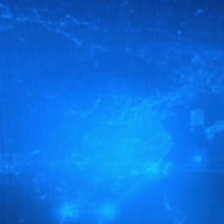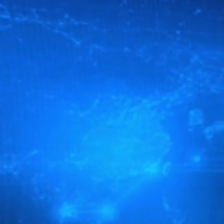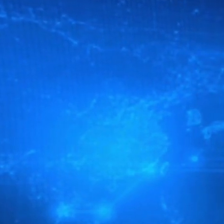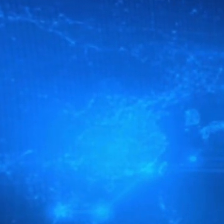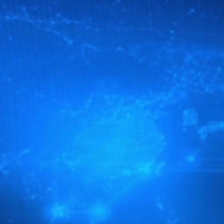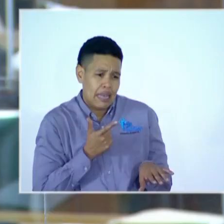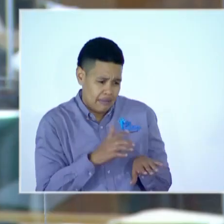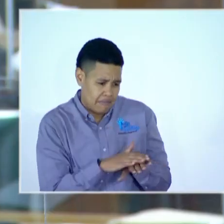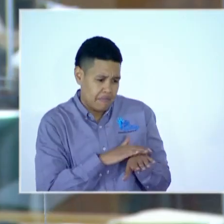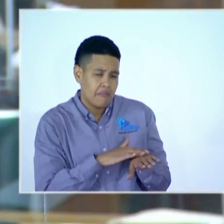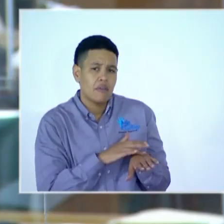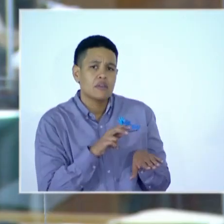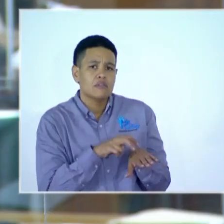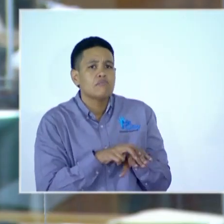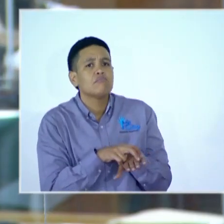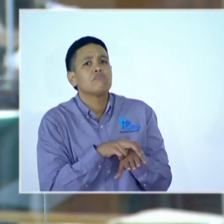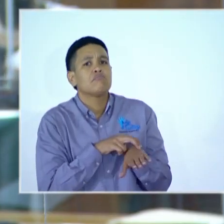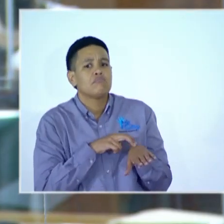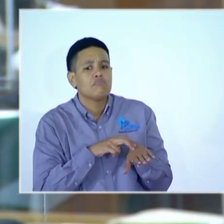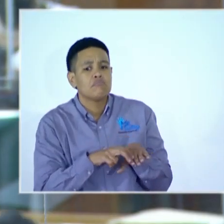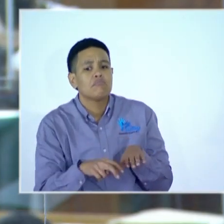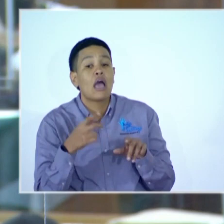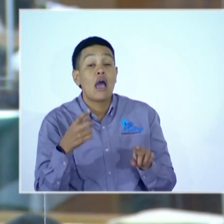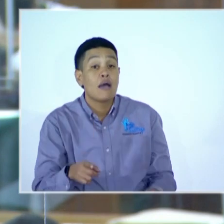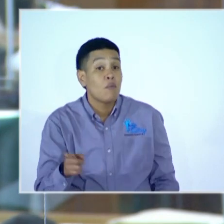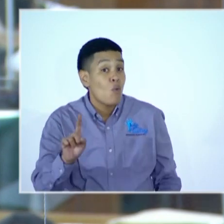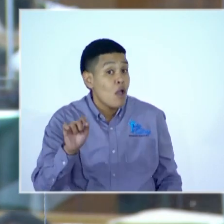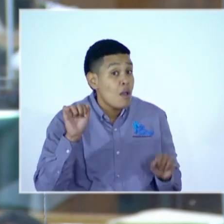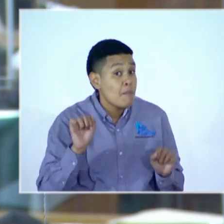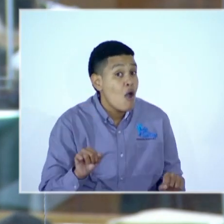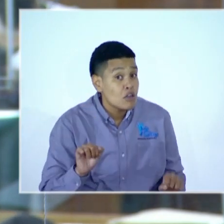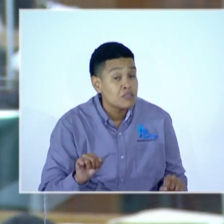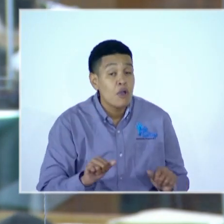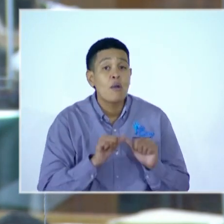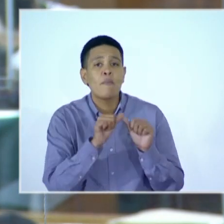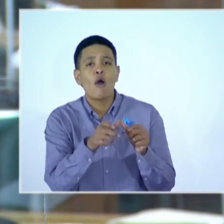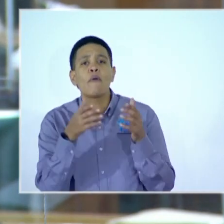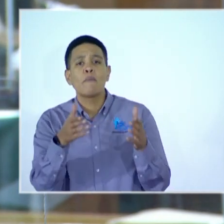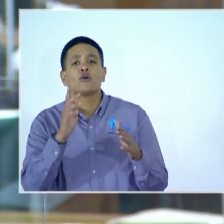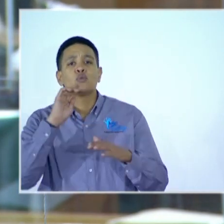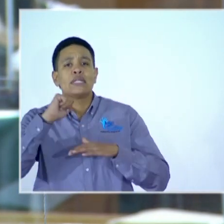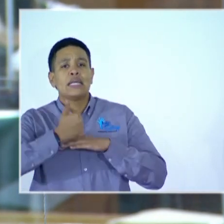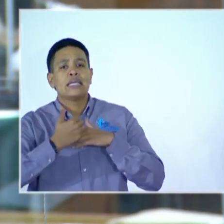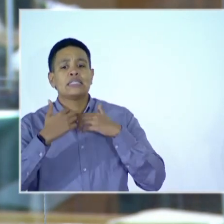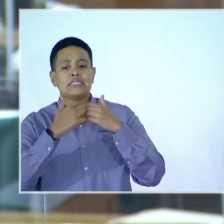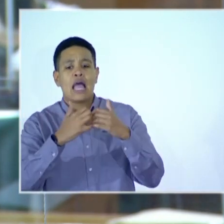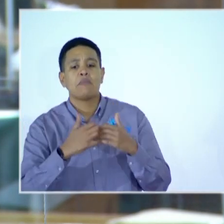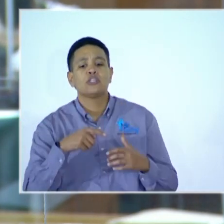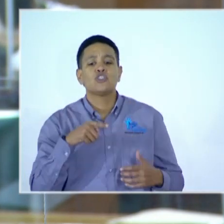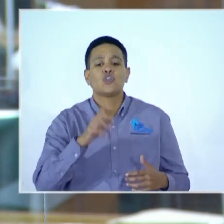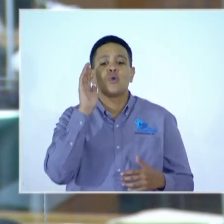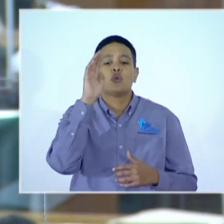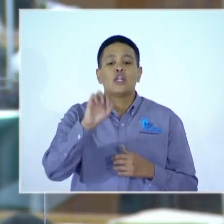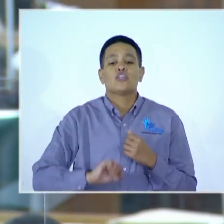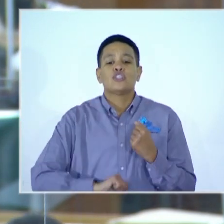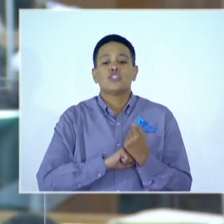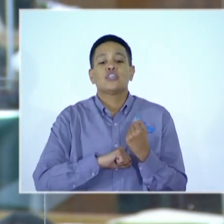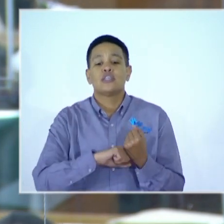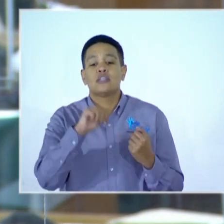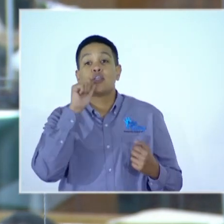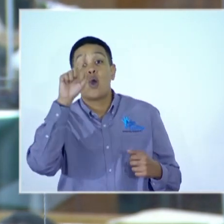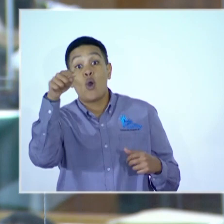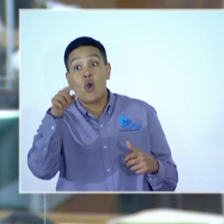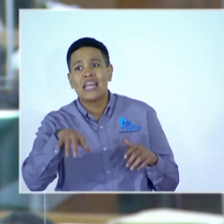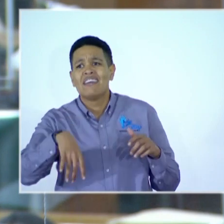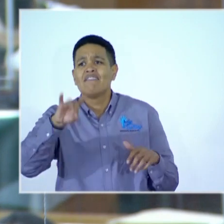uninhabited areas. Where feasible, permanent presence will be established, and this will assist not only in